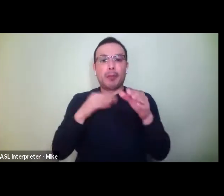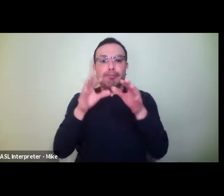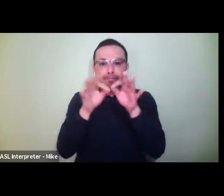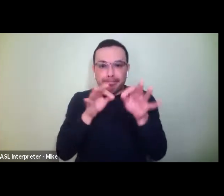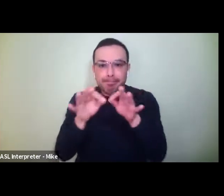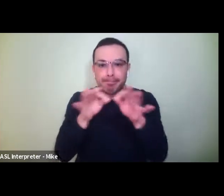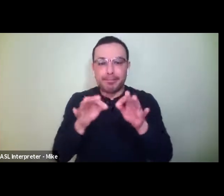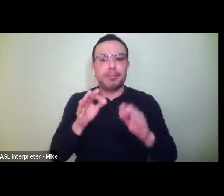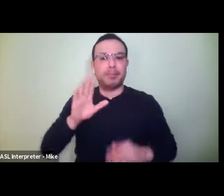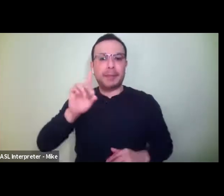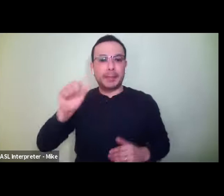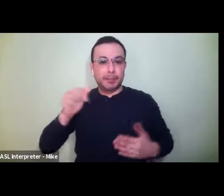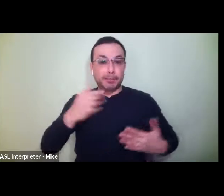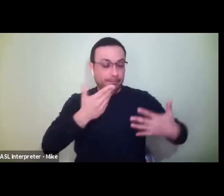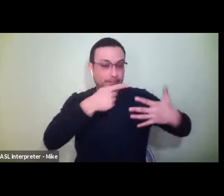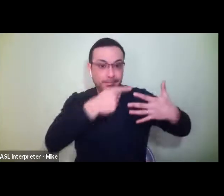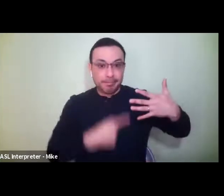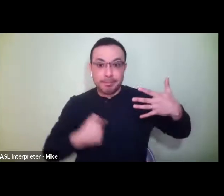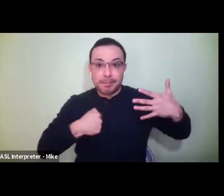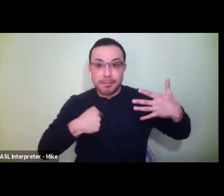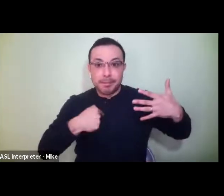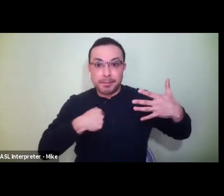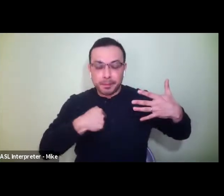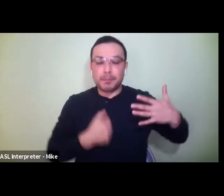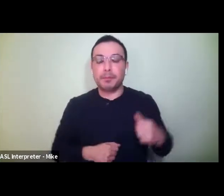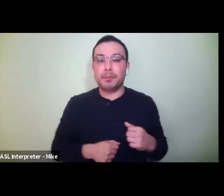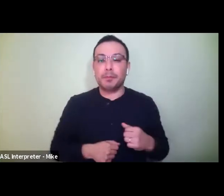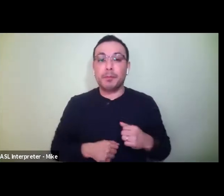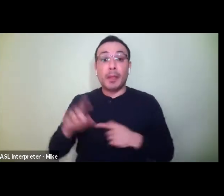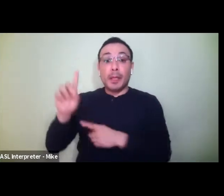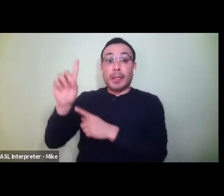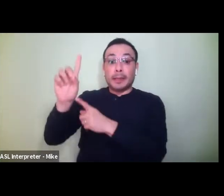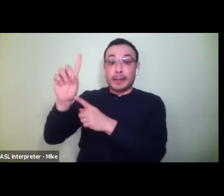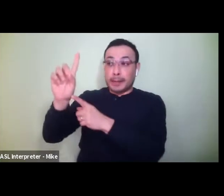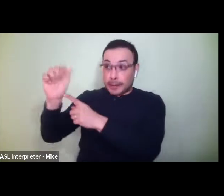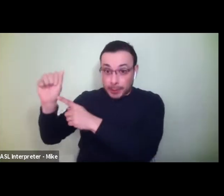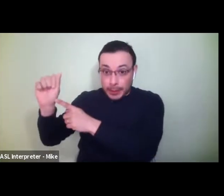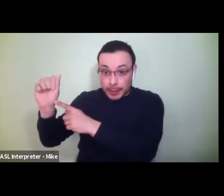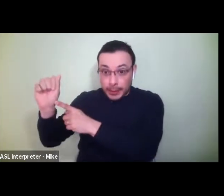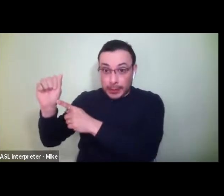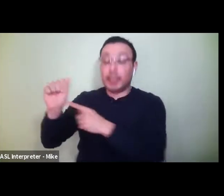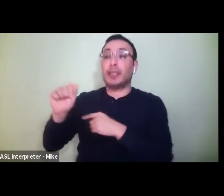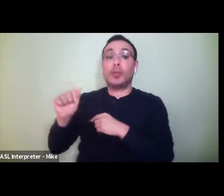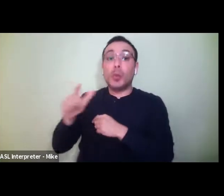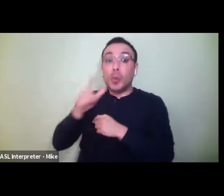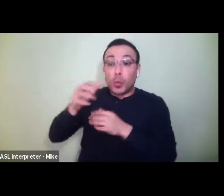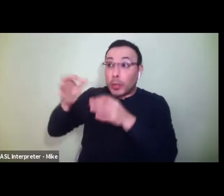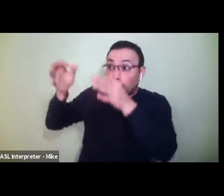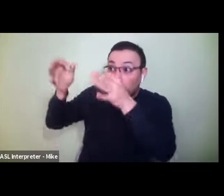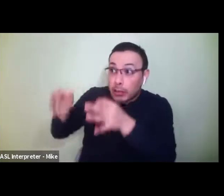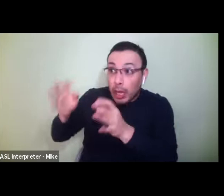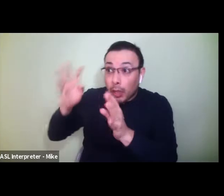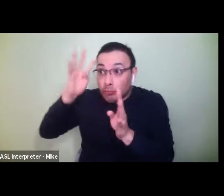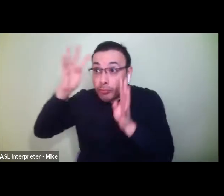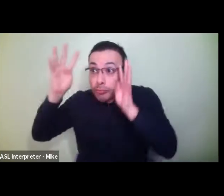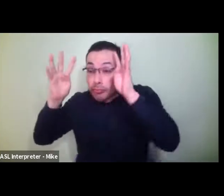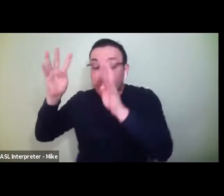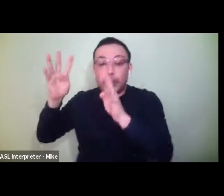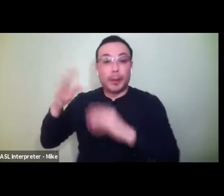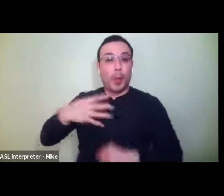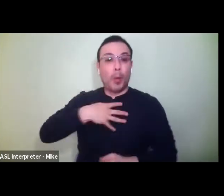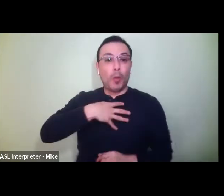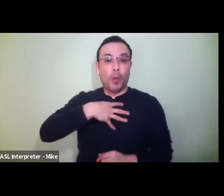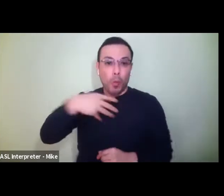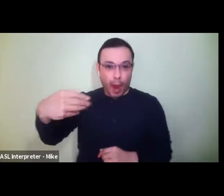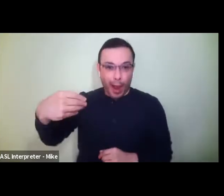All of my disabilities have been socially imagined or politically engineered by white American institutions.